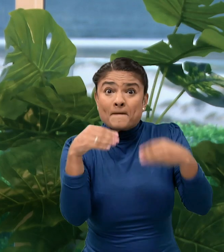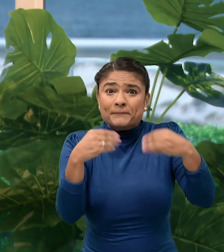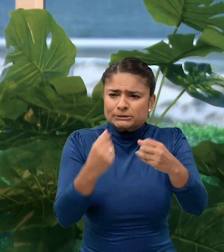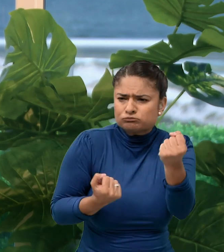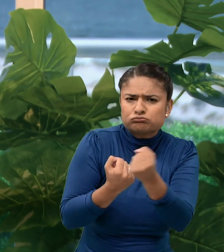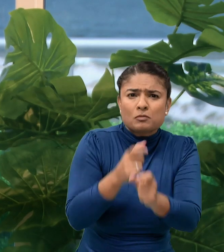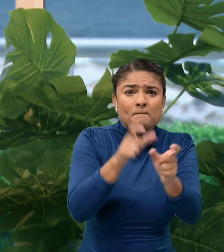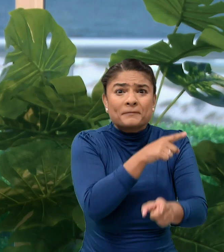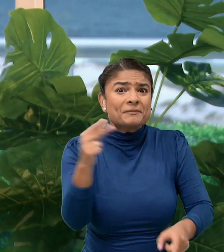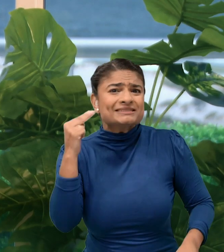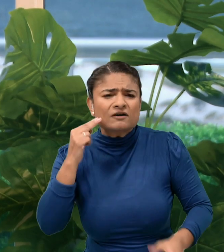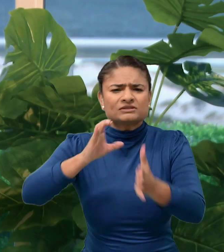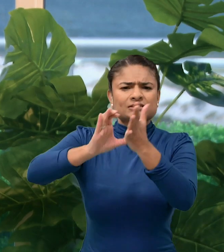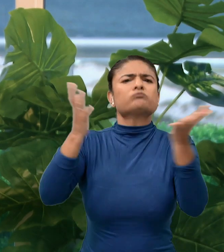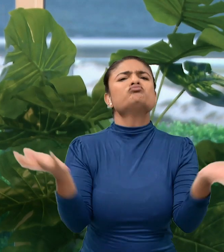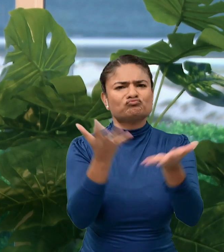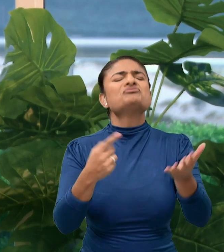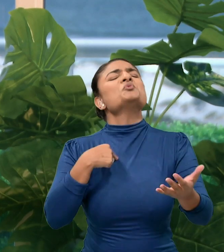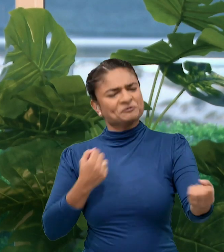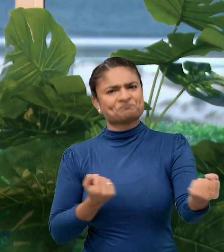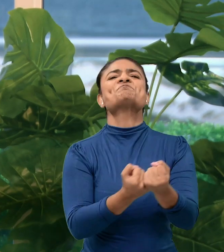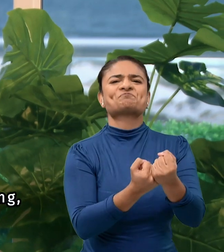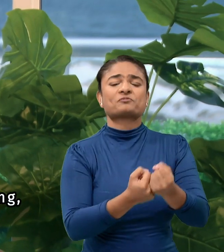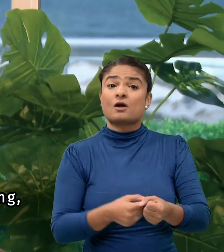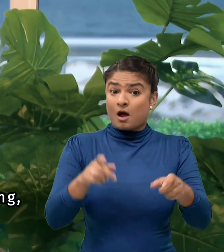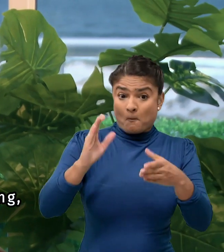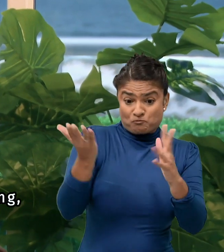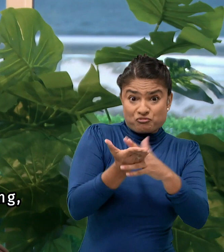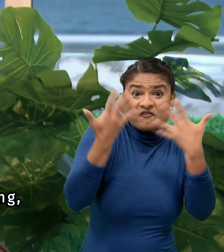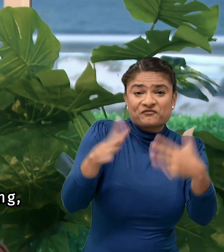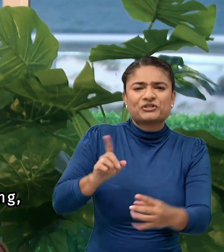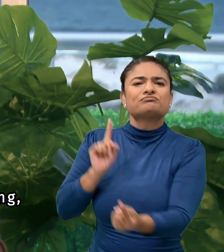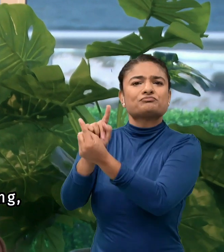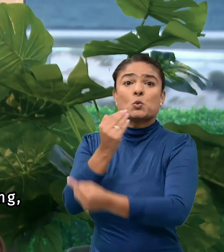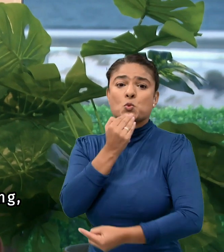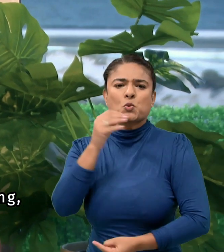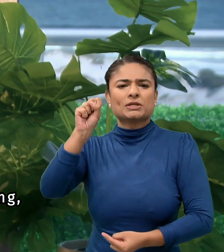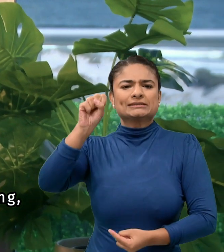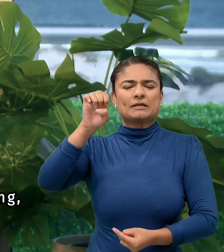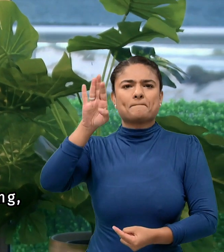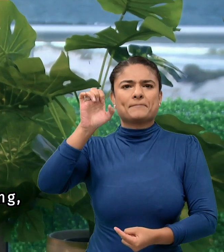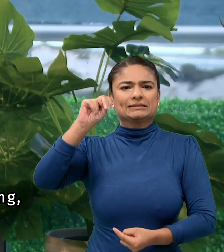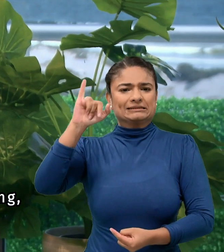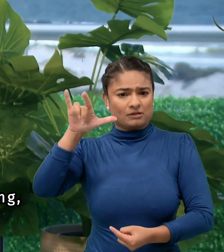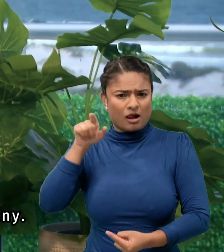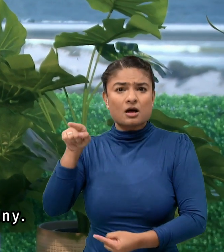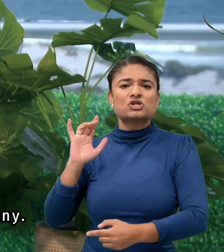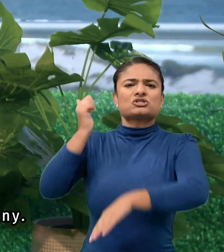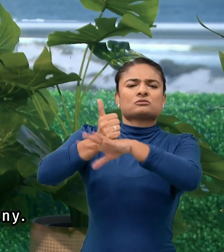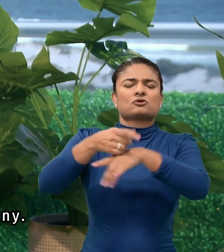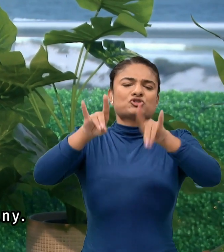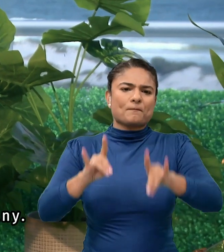support companies that care. Na die advertensiebreek gaan maak ons dra in Gauteng by Sebenzile Matsebula,